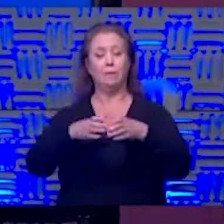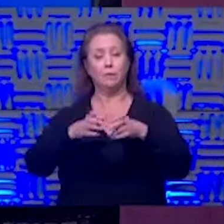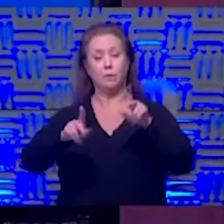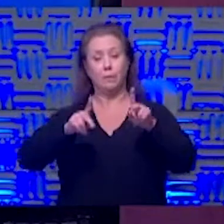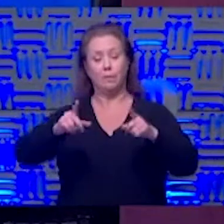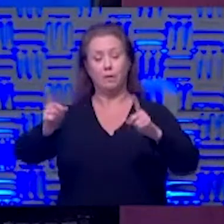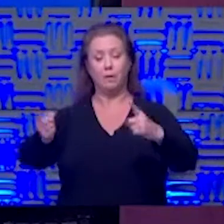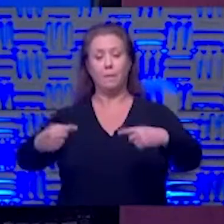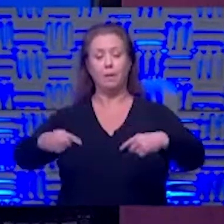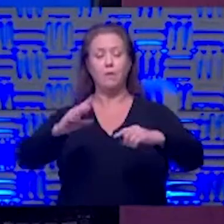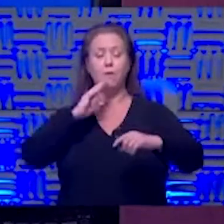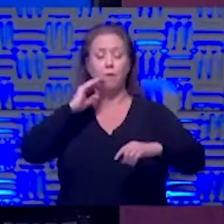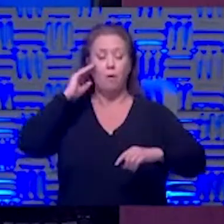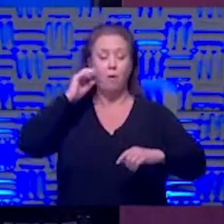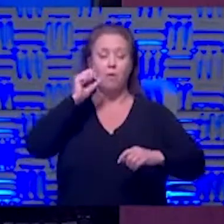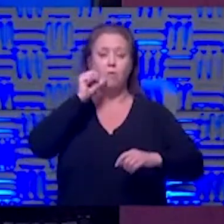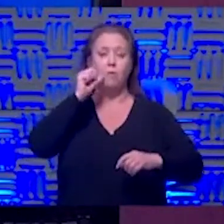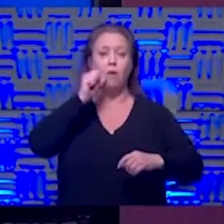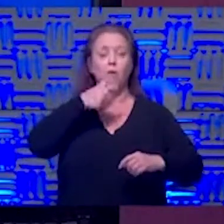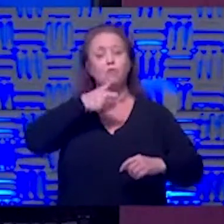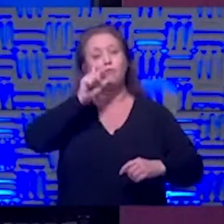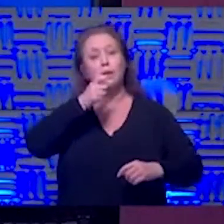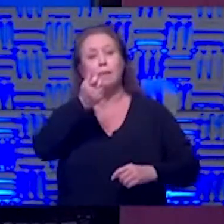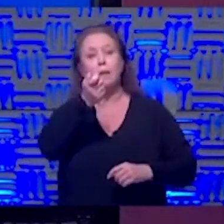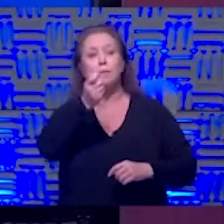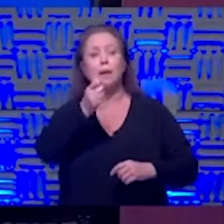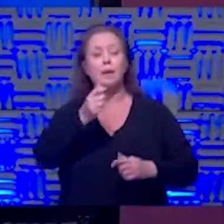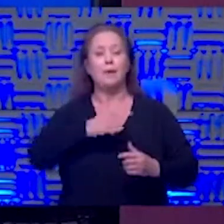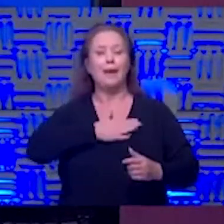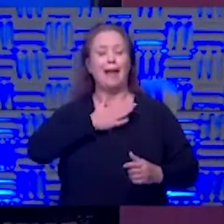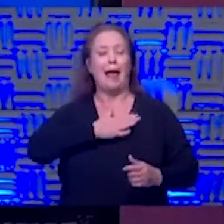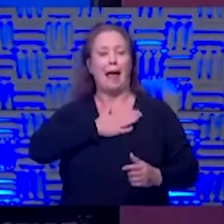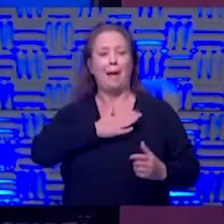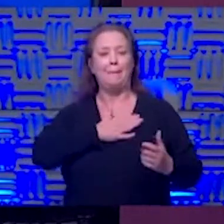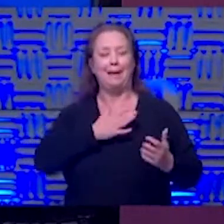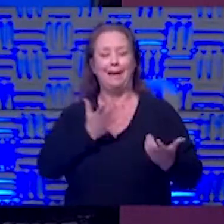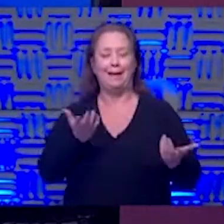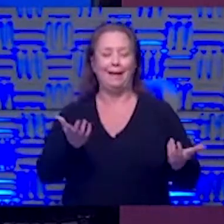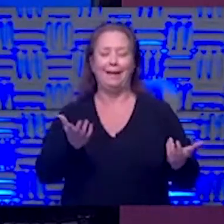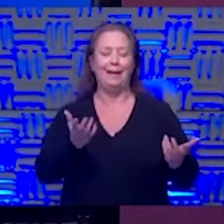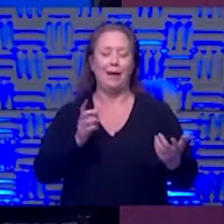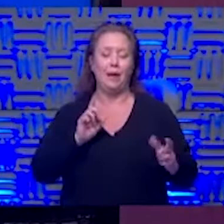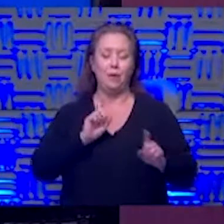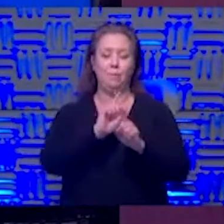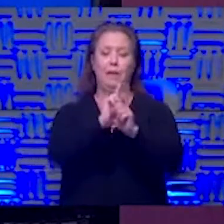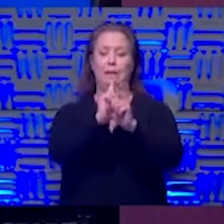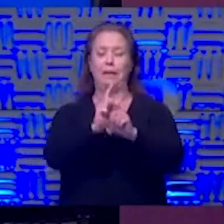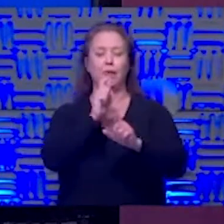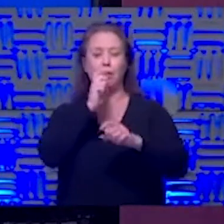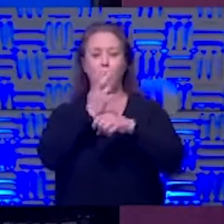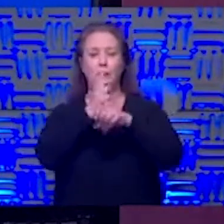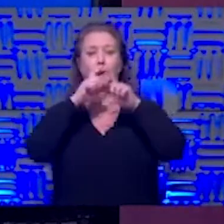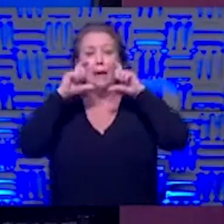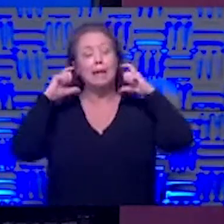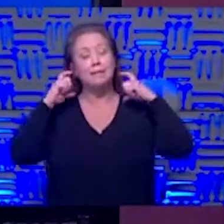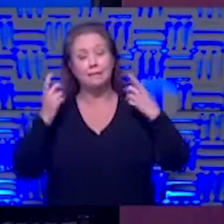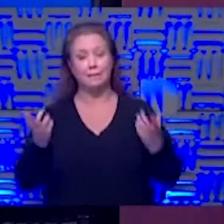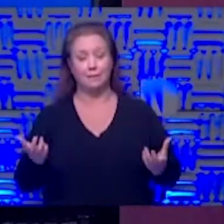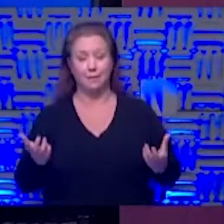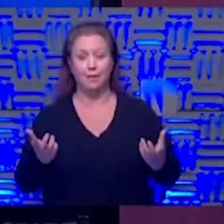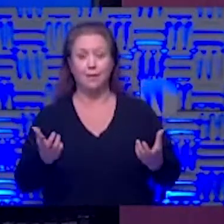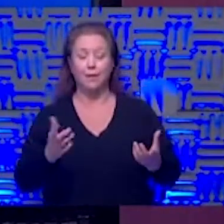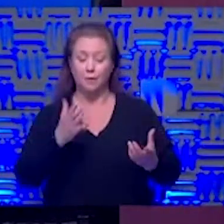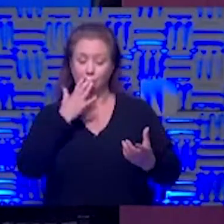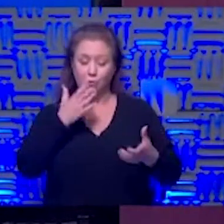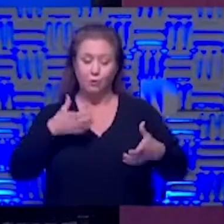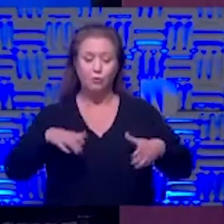home or you go to your bar and get you have a little bit of drink and you get a little happy and you're kind of up against other folks and you don't have a mask on you know what there's a really